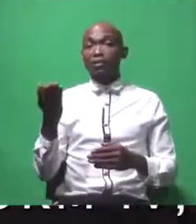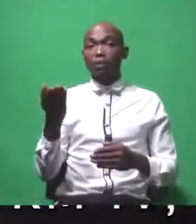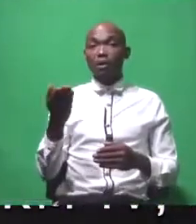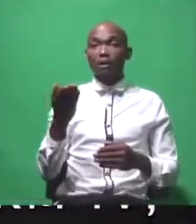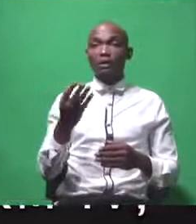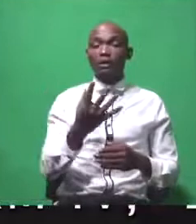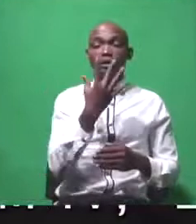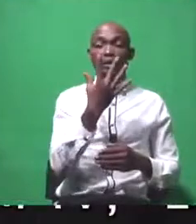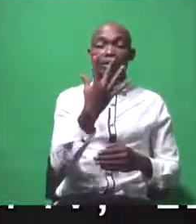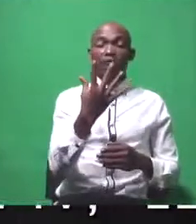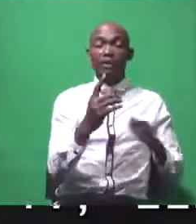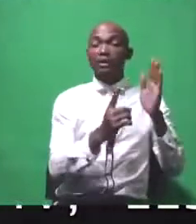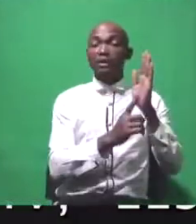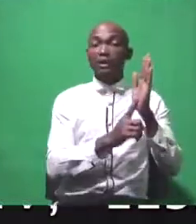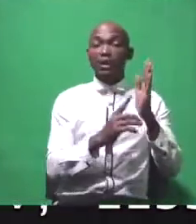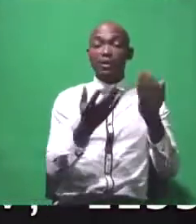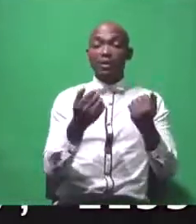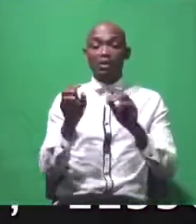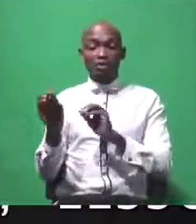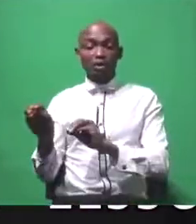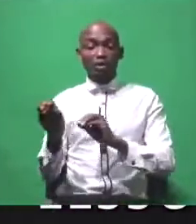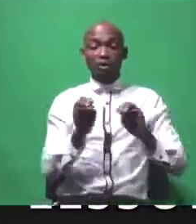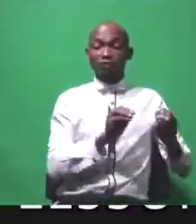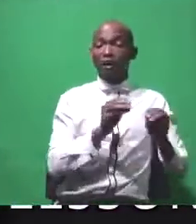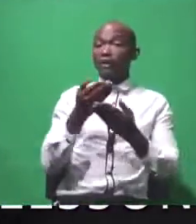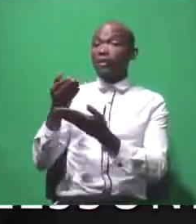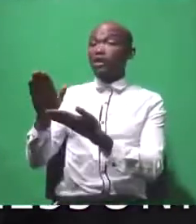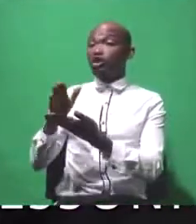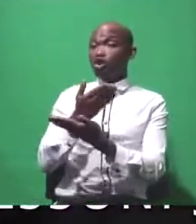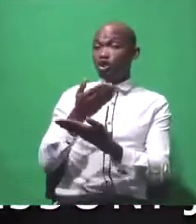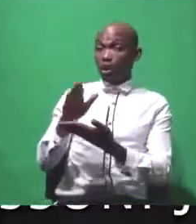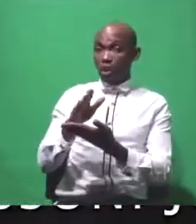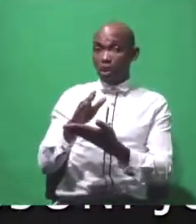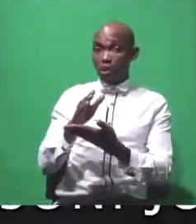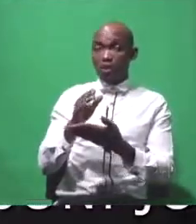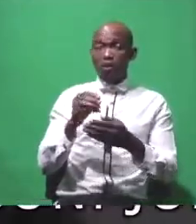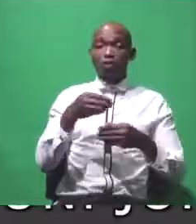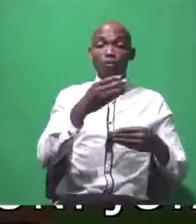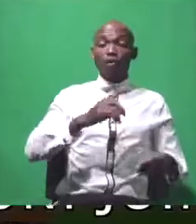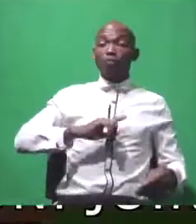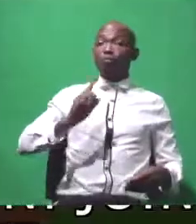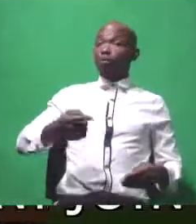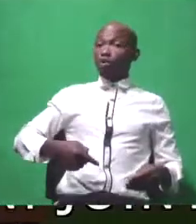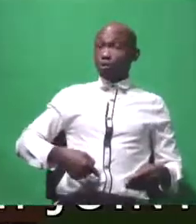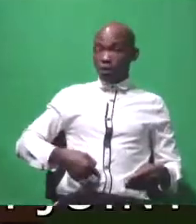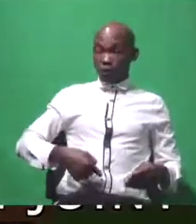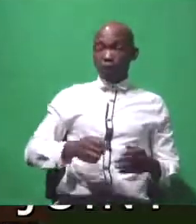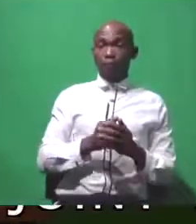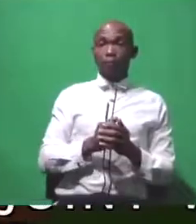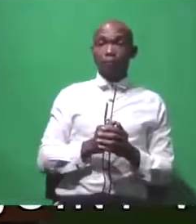76. Then you transfer the share of profit to the owner.